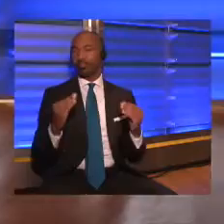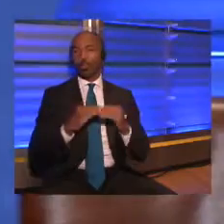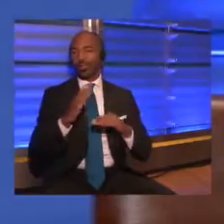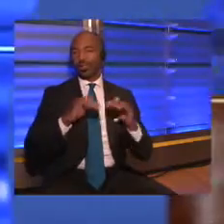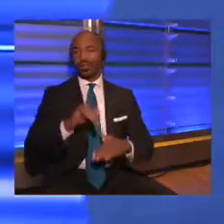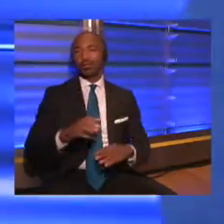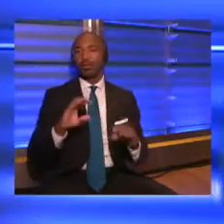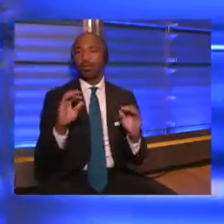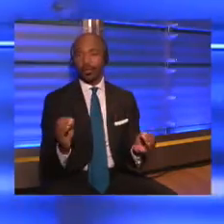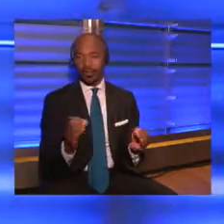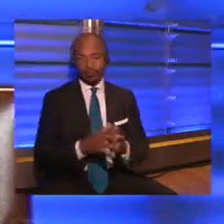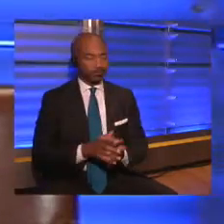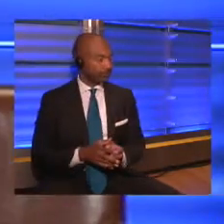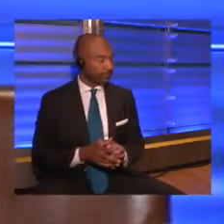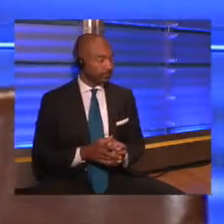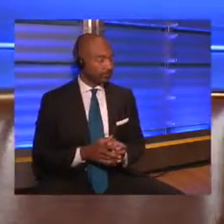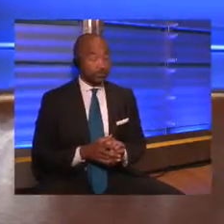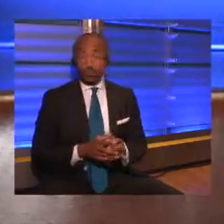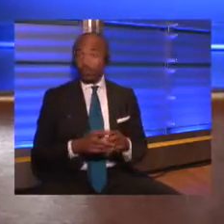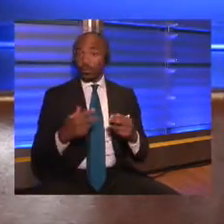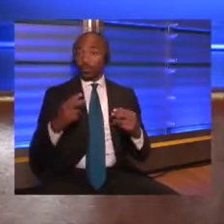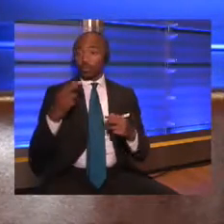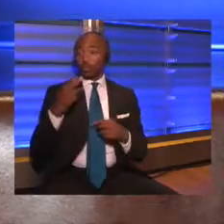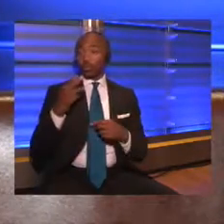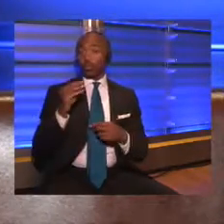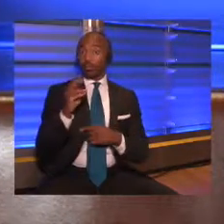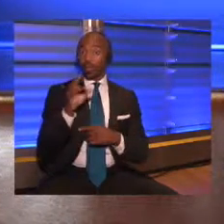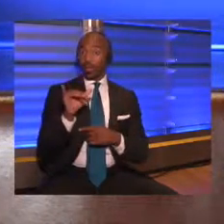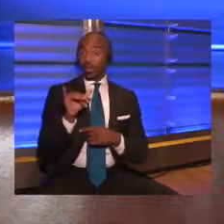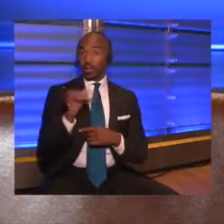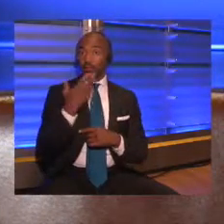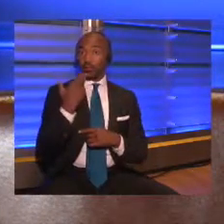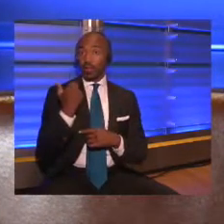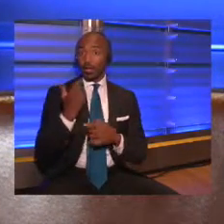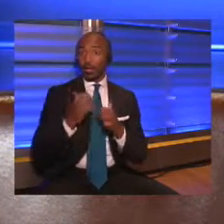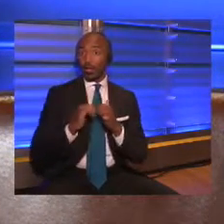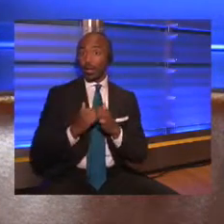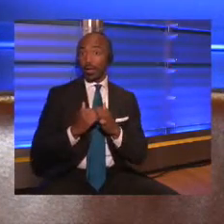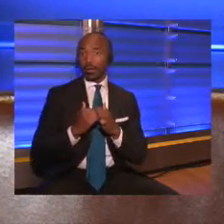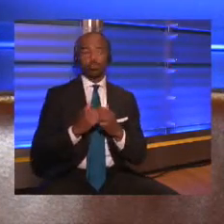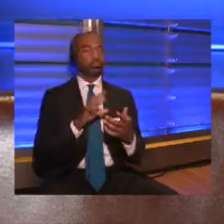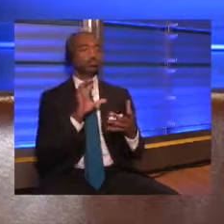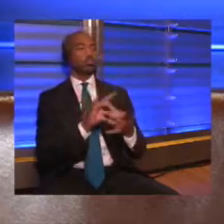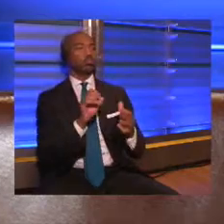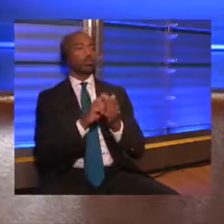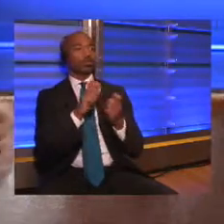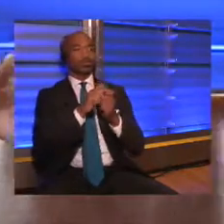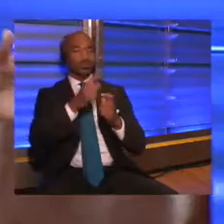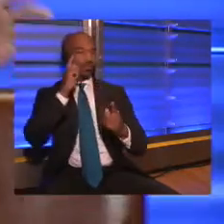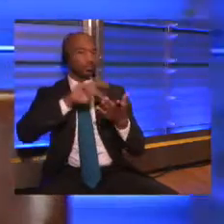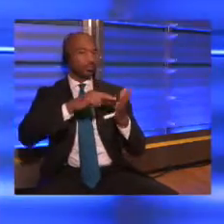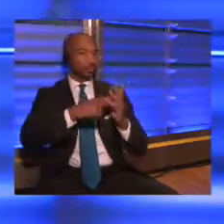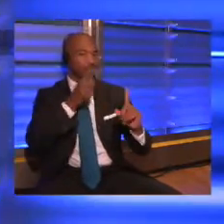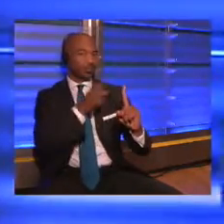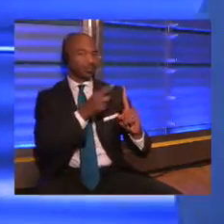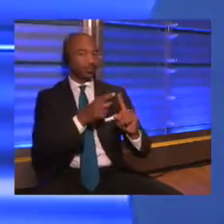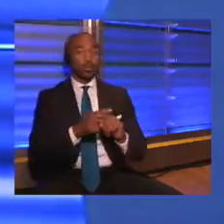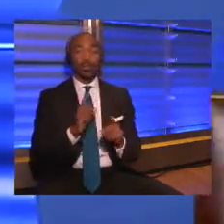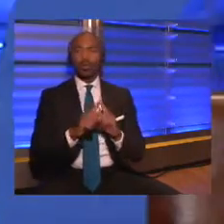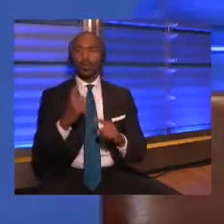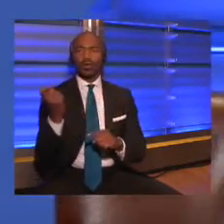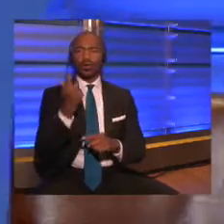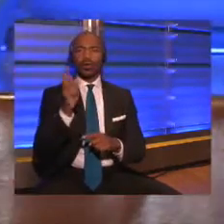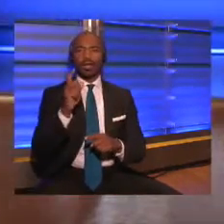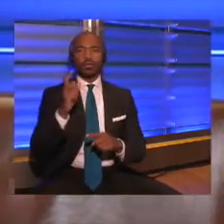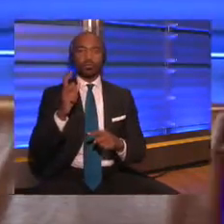motivation. Humanity is at its best when it's connected to a purpose. But you know, we all have to grow up,